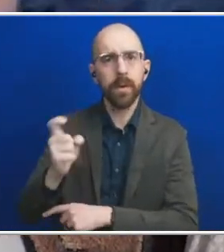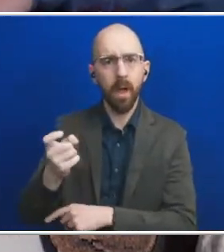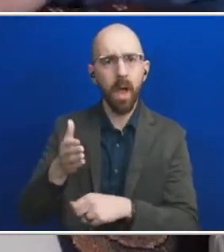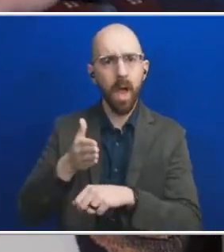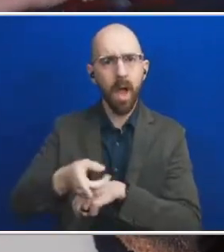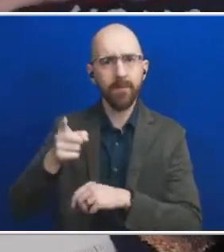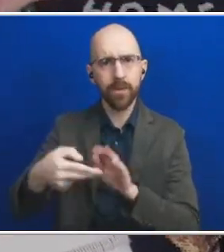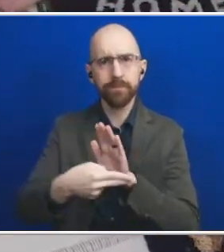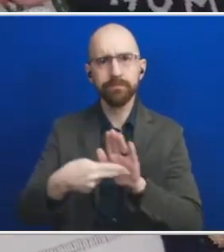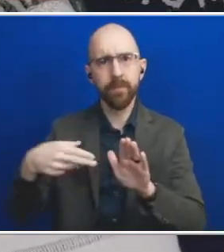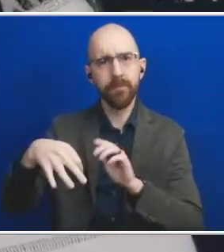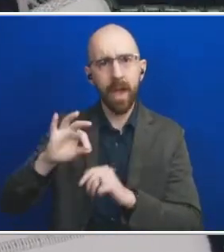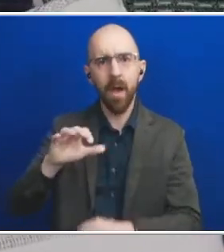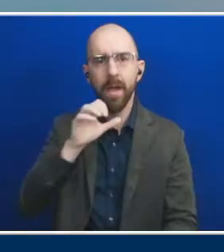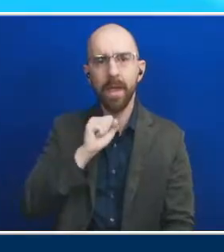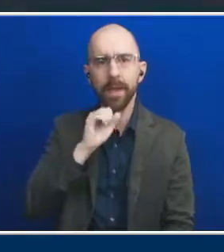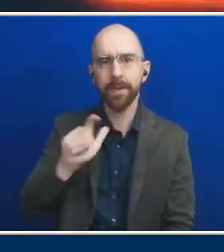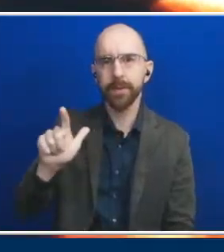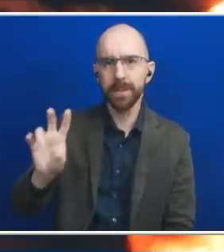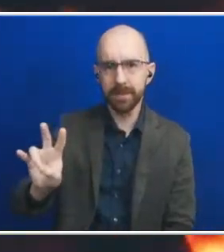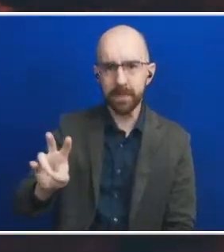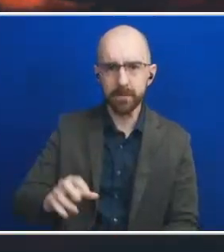at age 27.